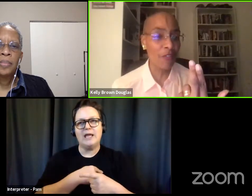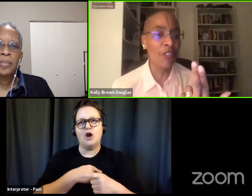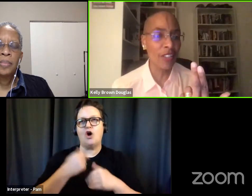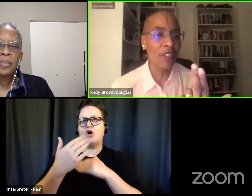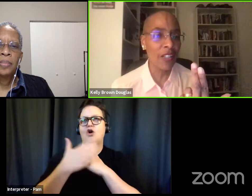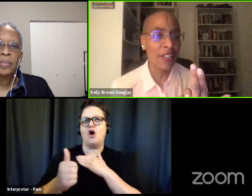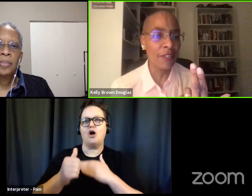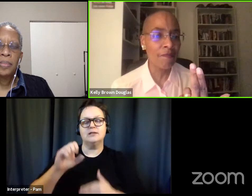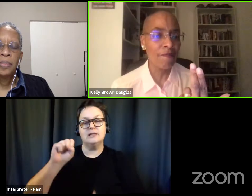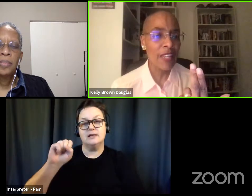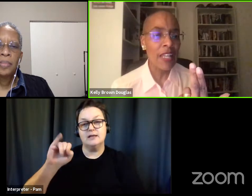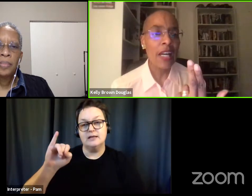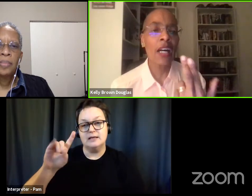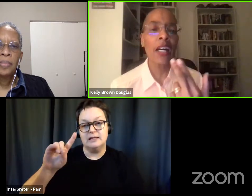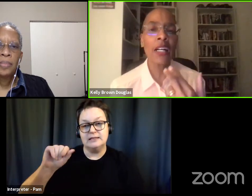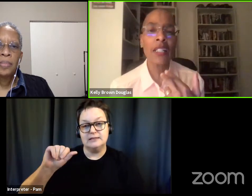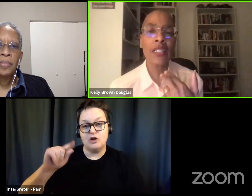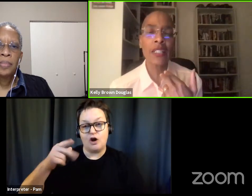of suffering, right?